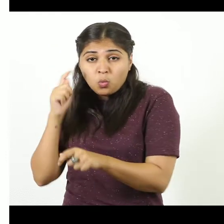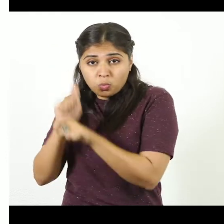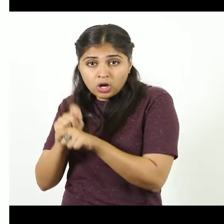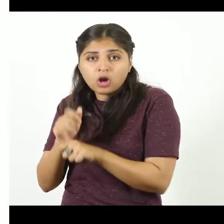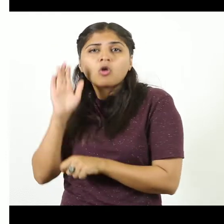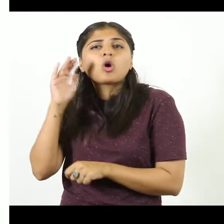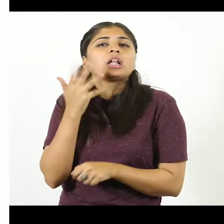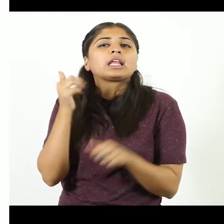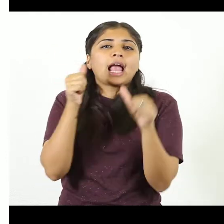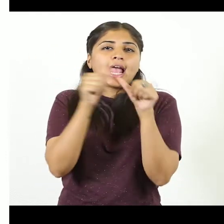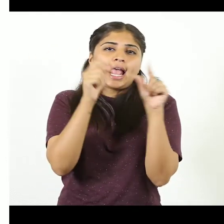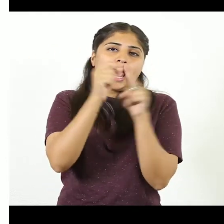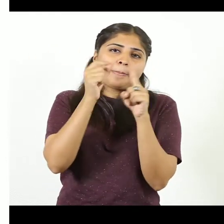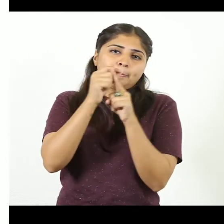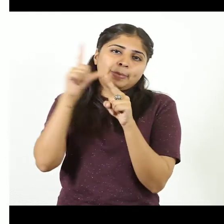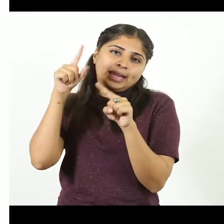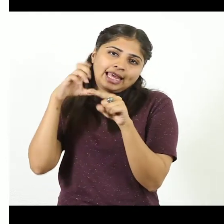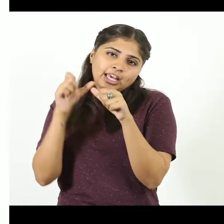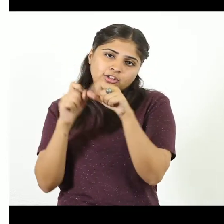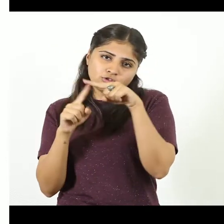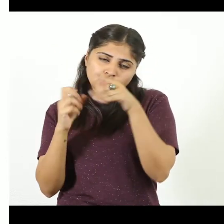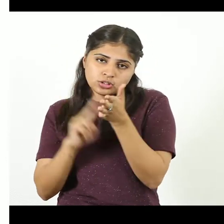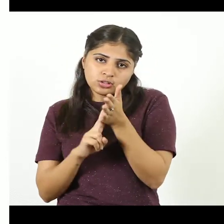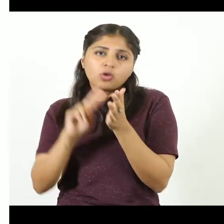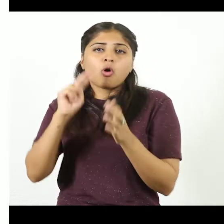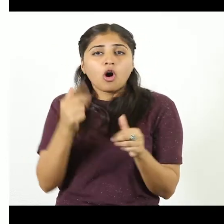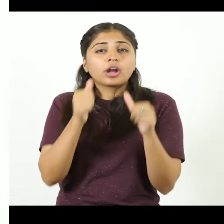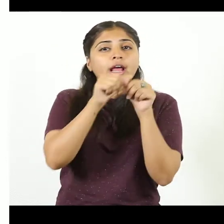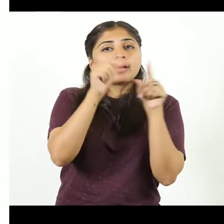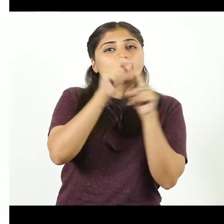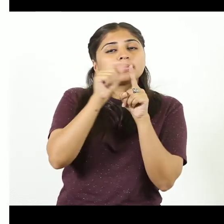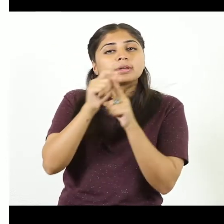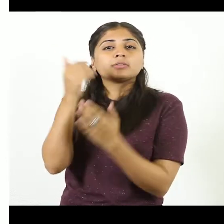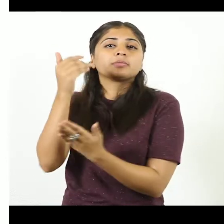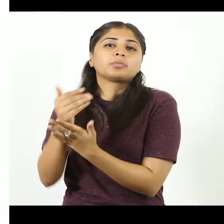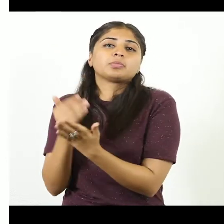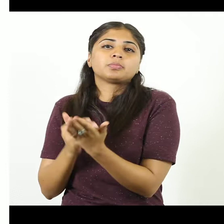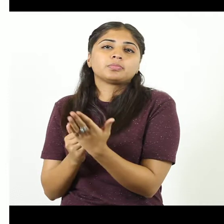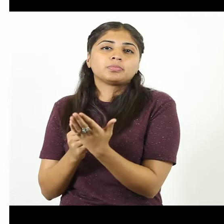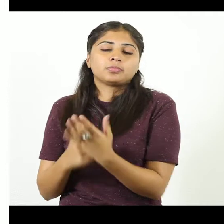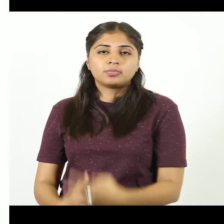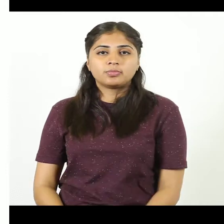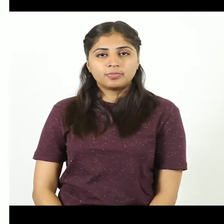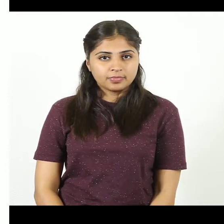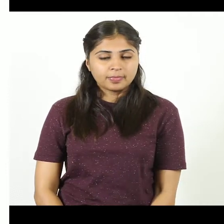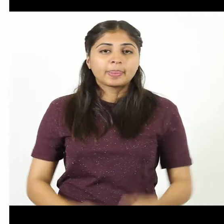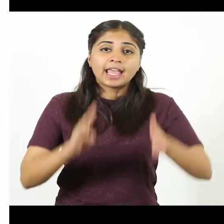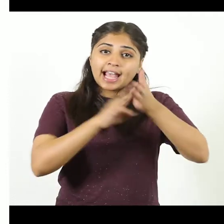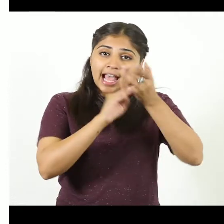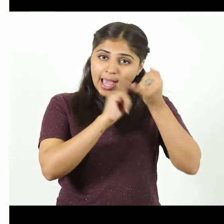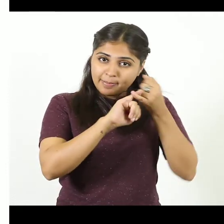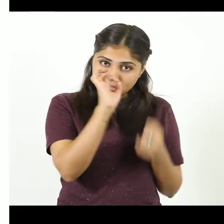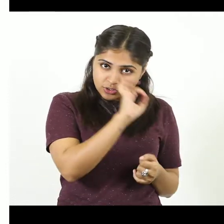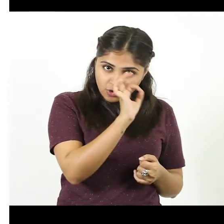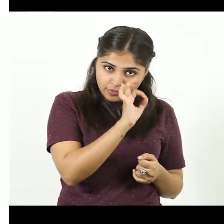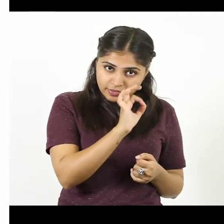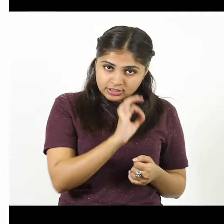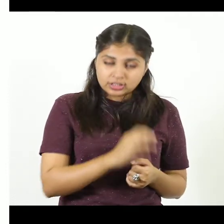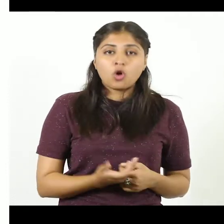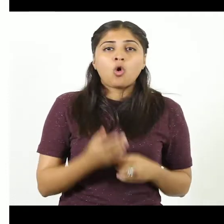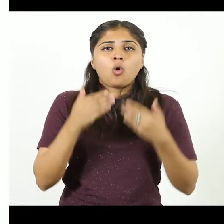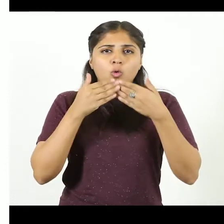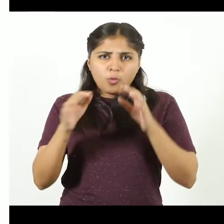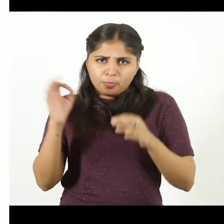or application programs. MS Office, OpenOffice, Tally, CorelDRAW, etc. as application